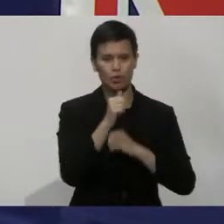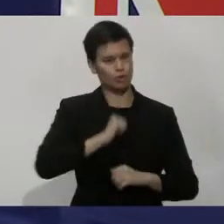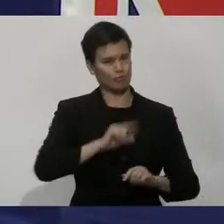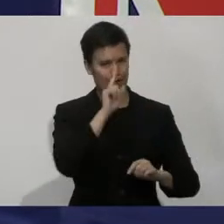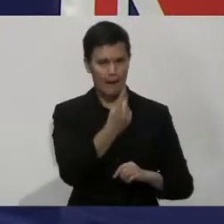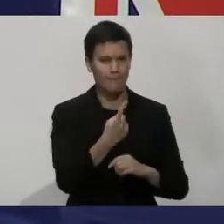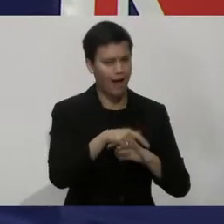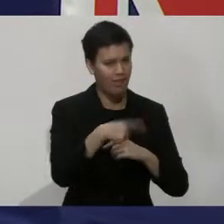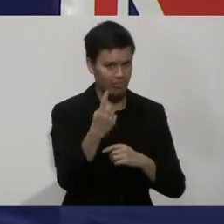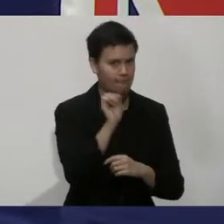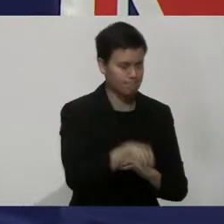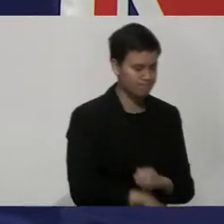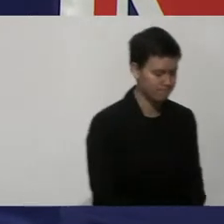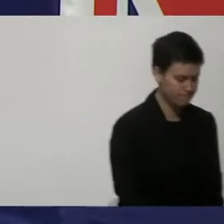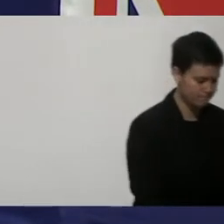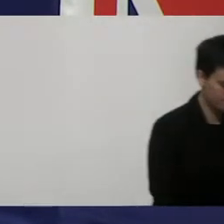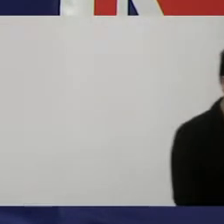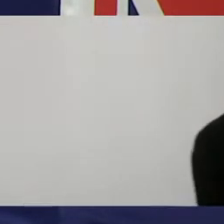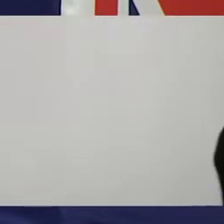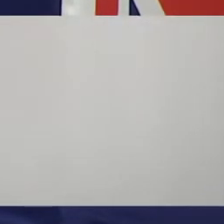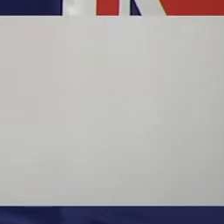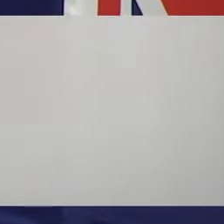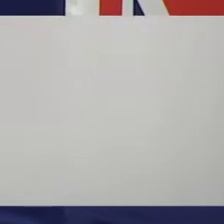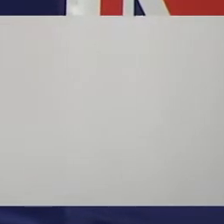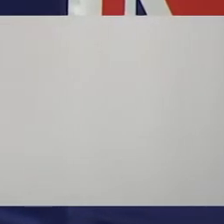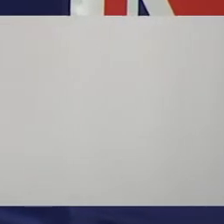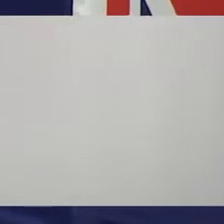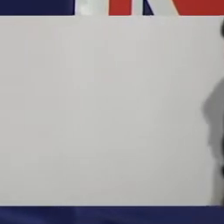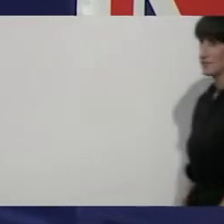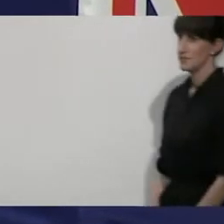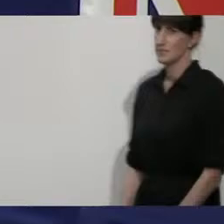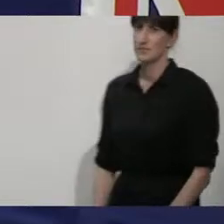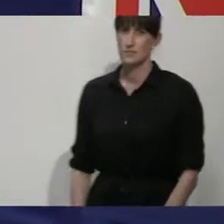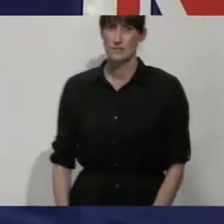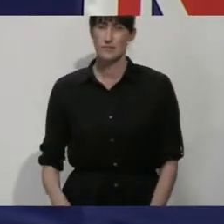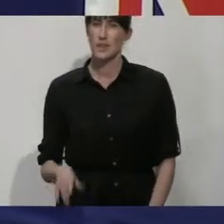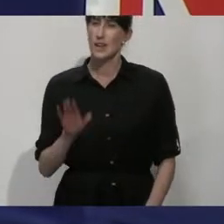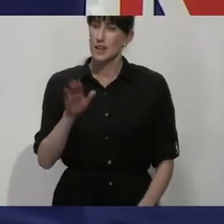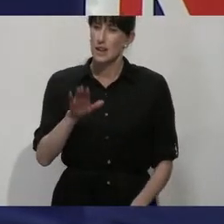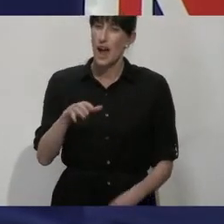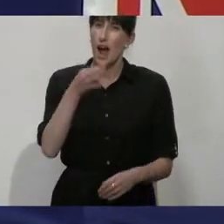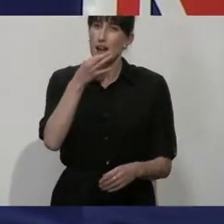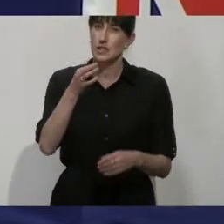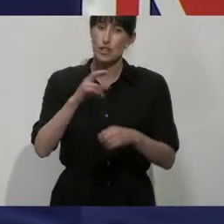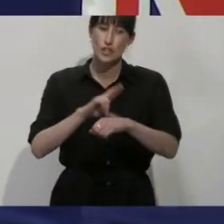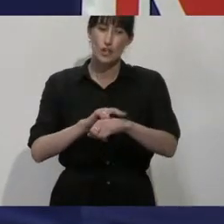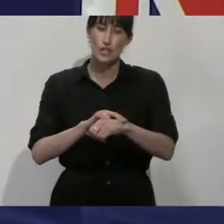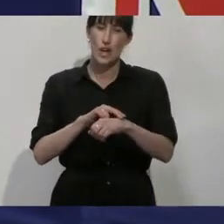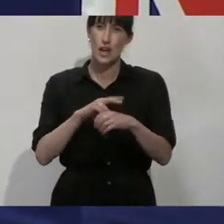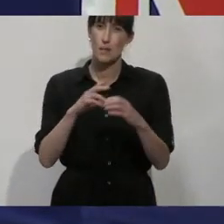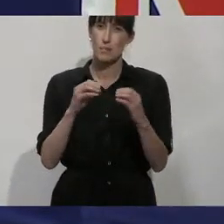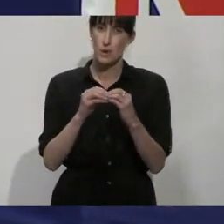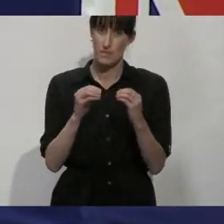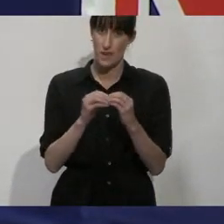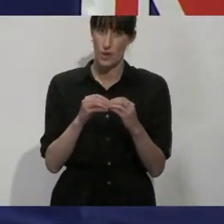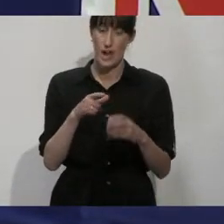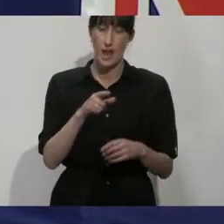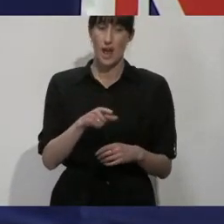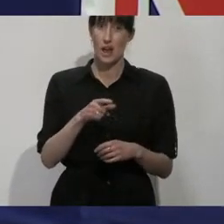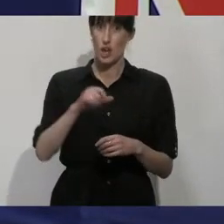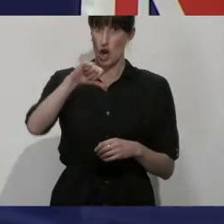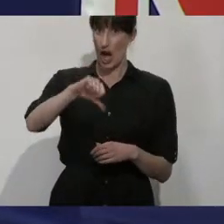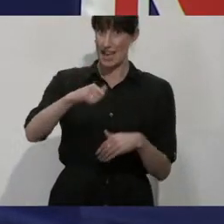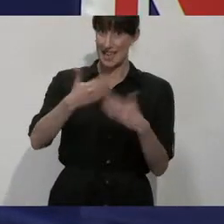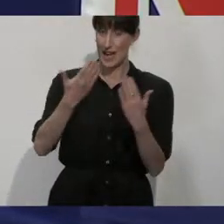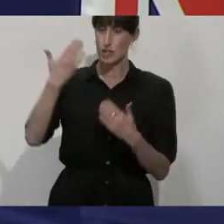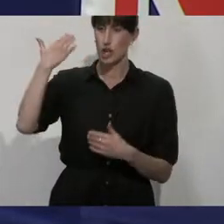Dr. Bloomfield, can I ask about the source of the bigger cluster origin? Because it does feel like we've gone cold on leads there. We're potentially far away from it. Last week